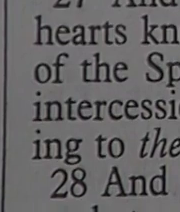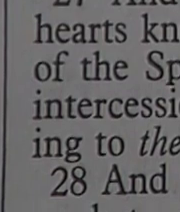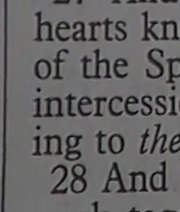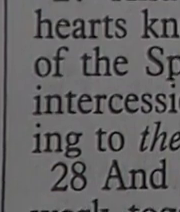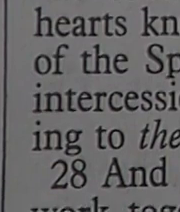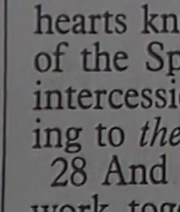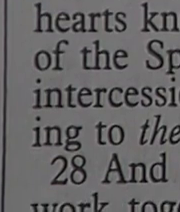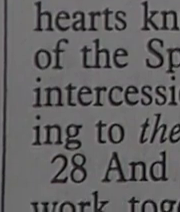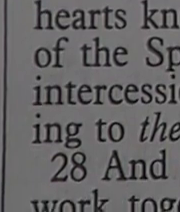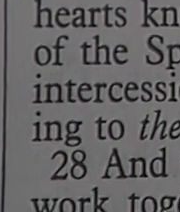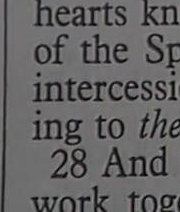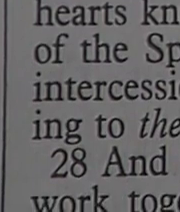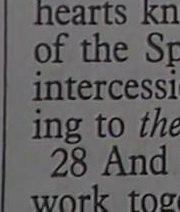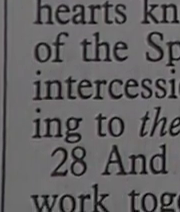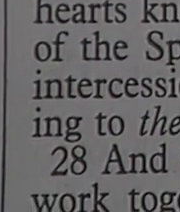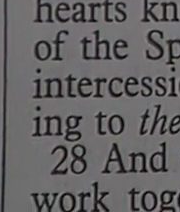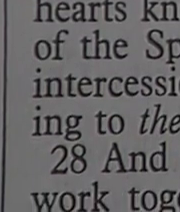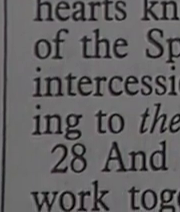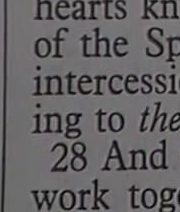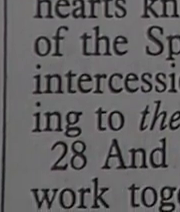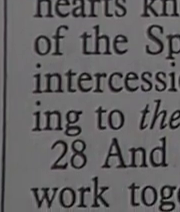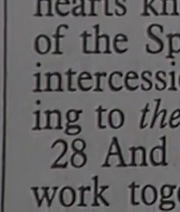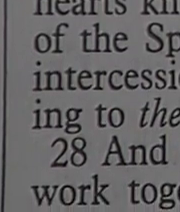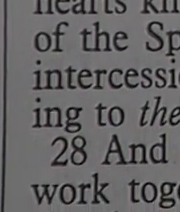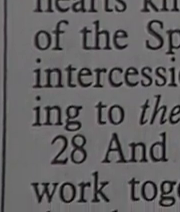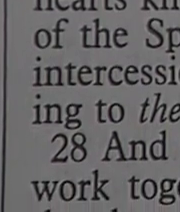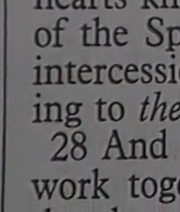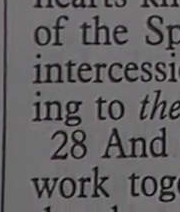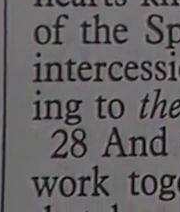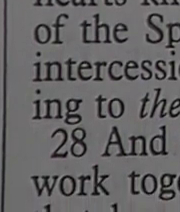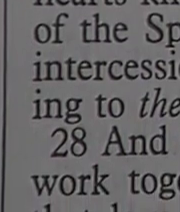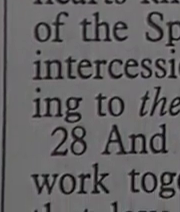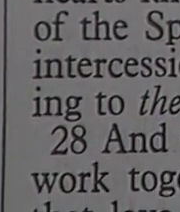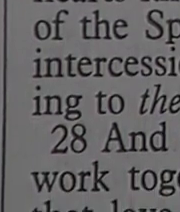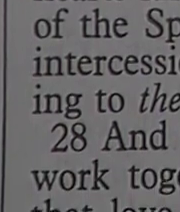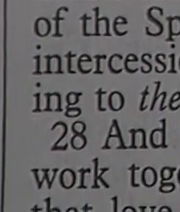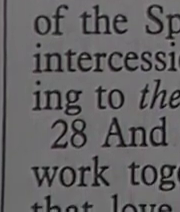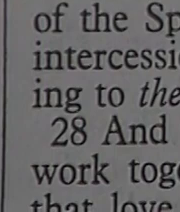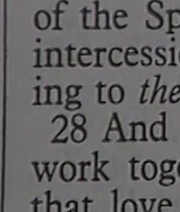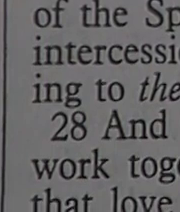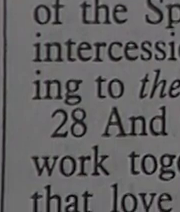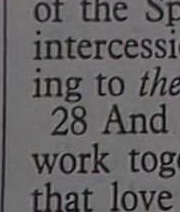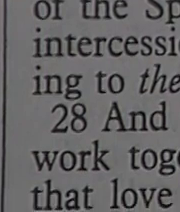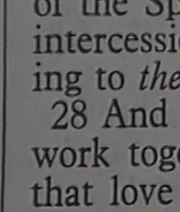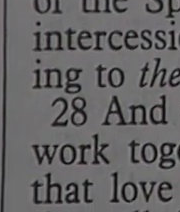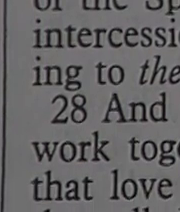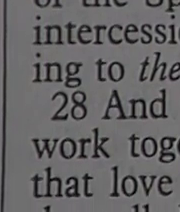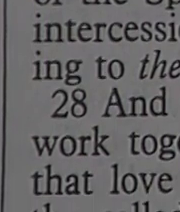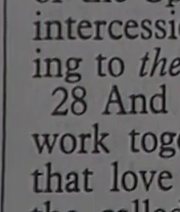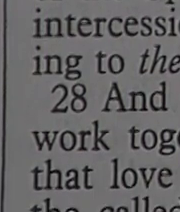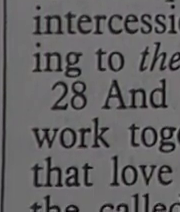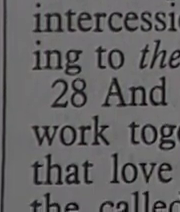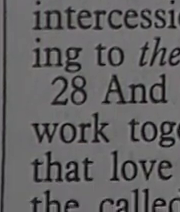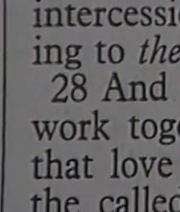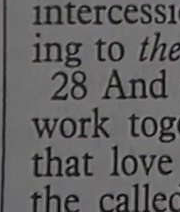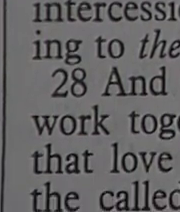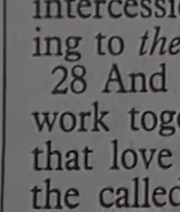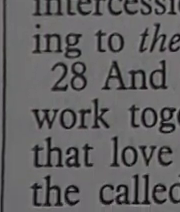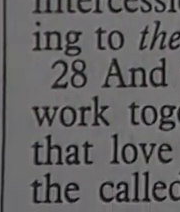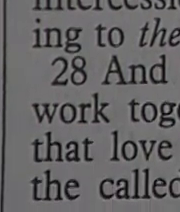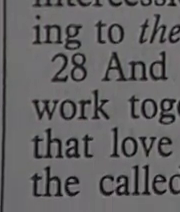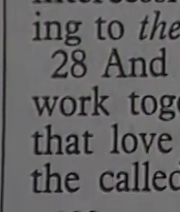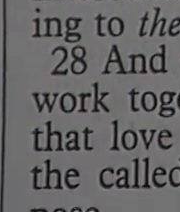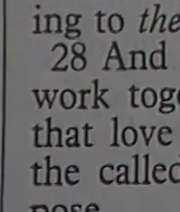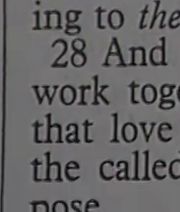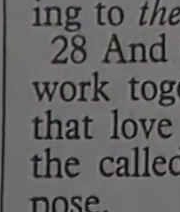ought, but the Spirit himself maketh intercession for us with groanings which cannot be uttered. And he that searcheth